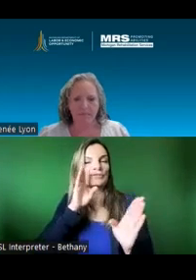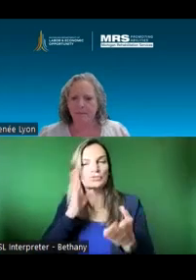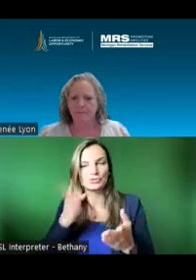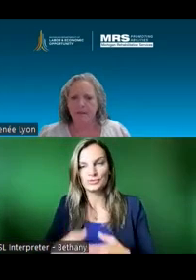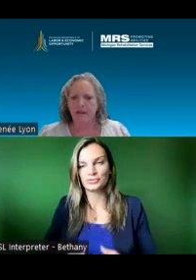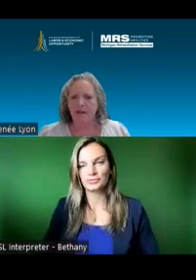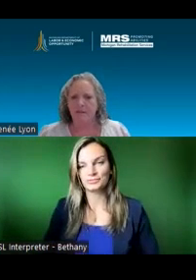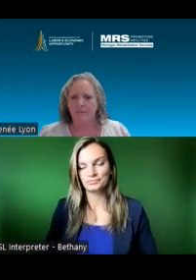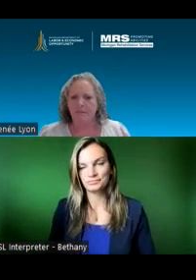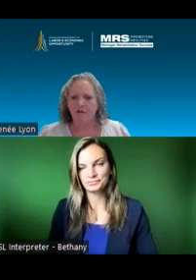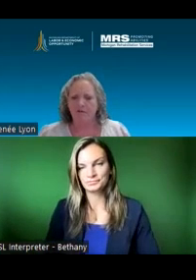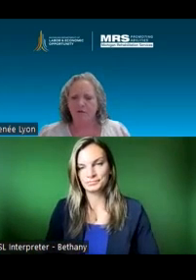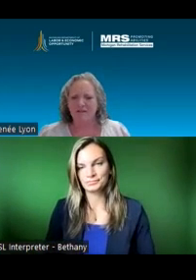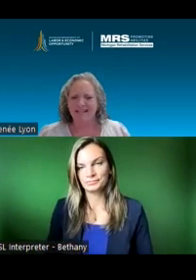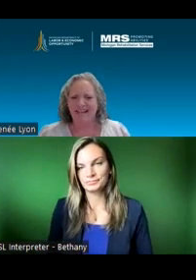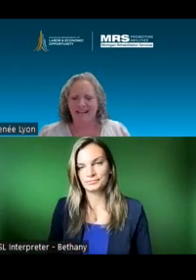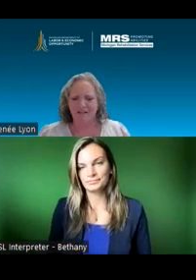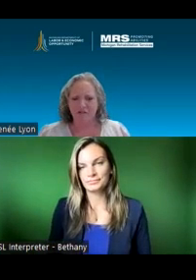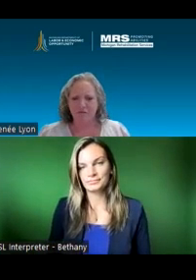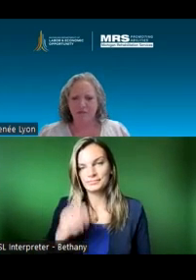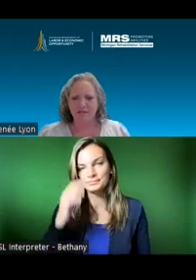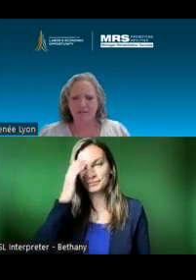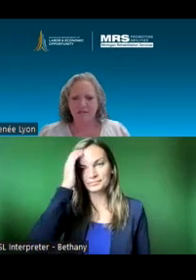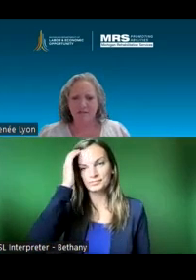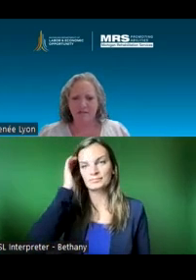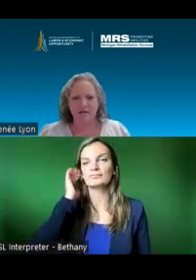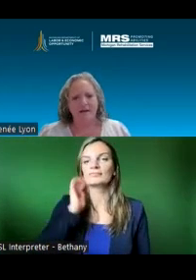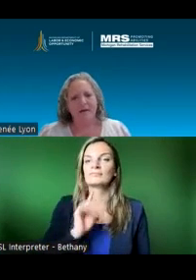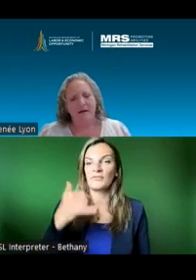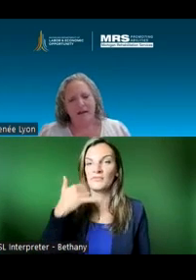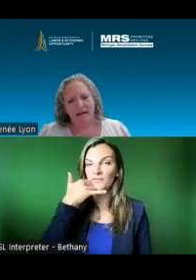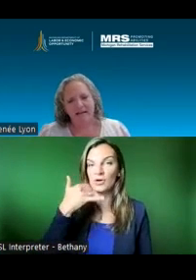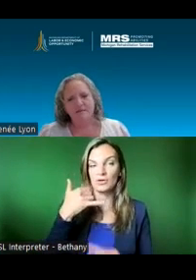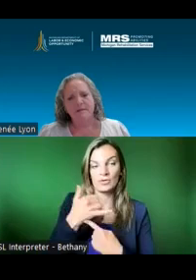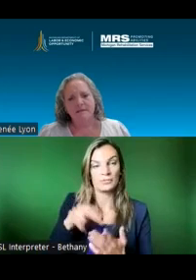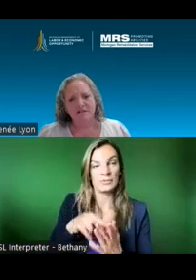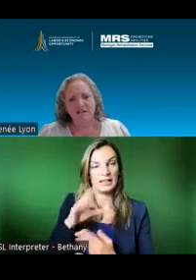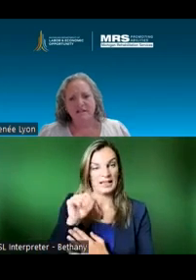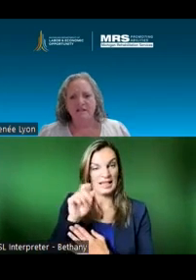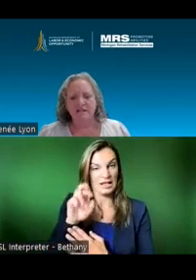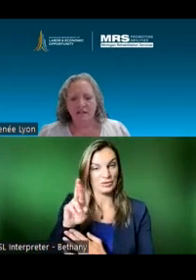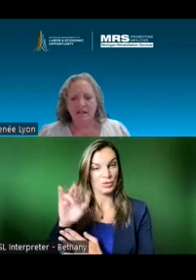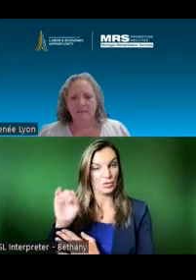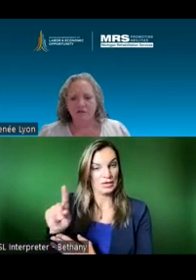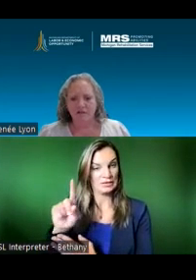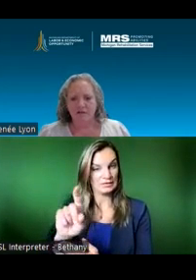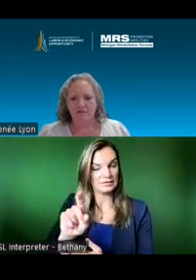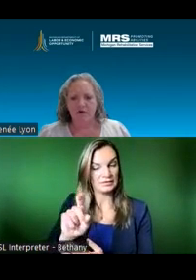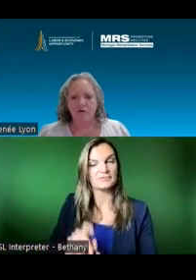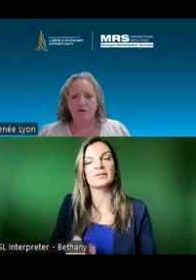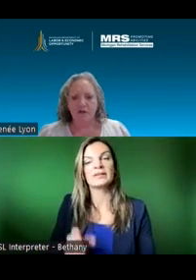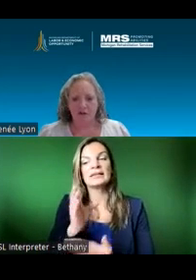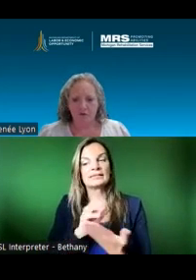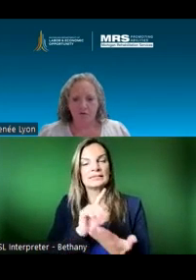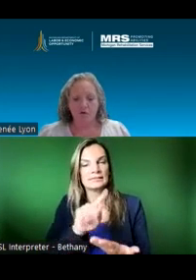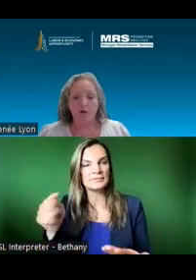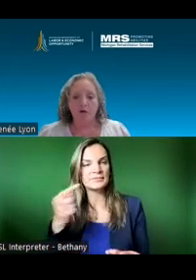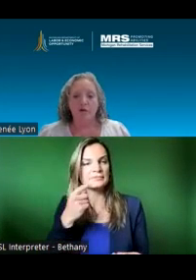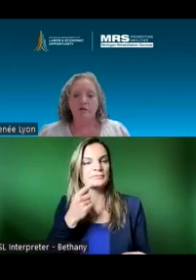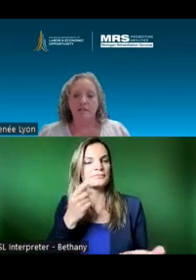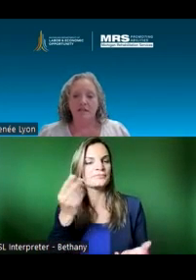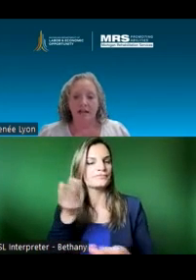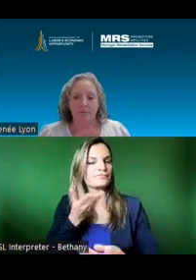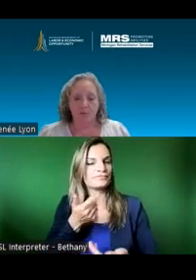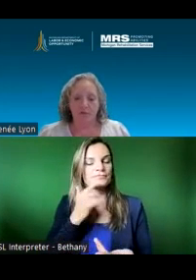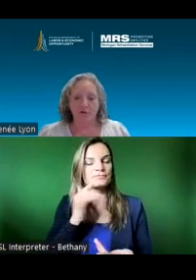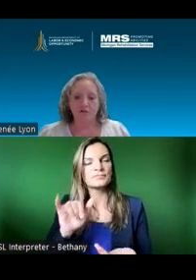people. Are the phones a cancer risk? It has been suggested to limit your cell phone use or